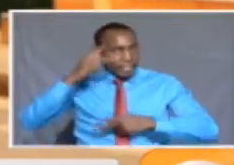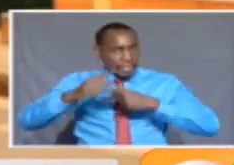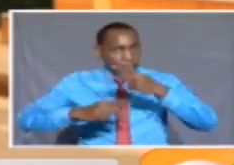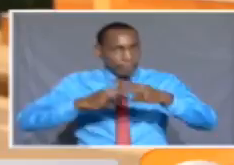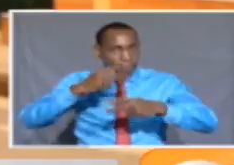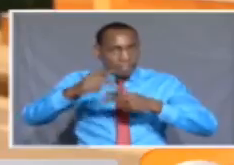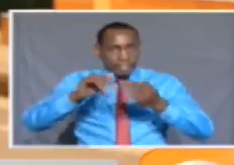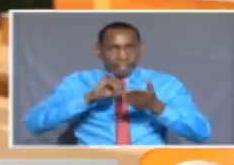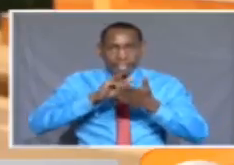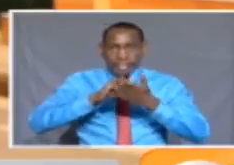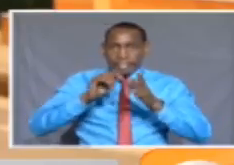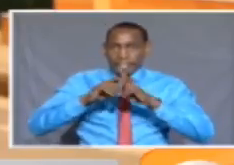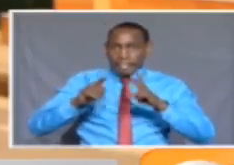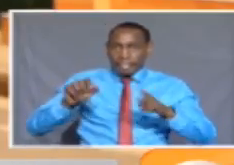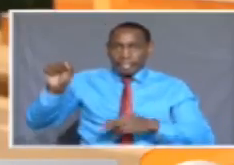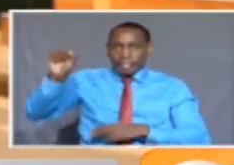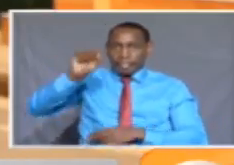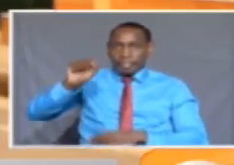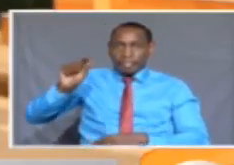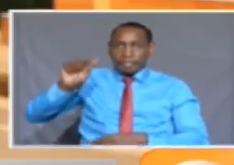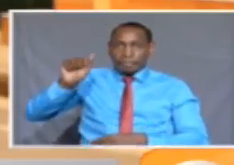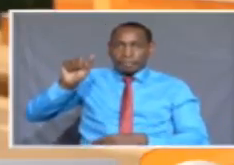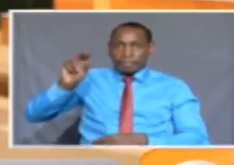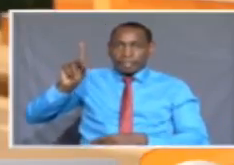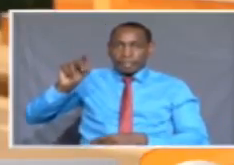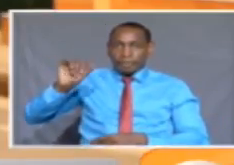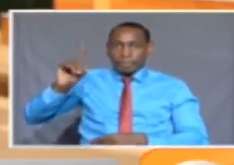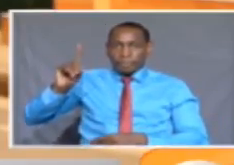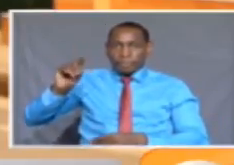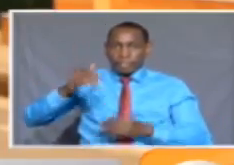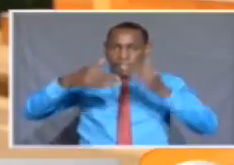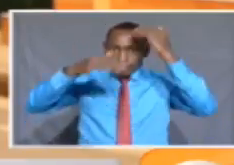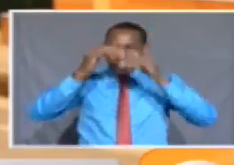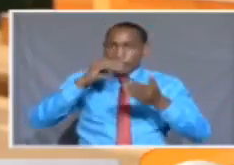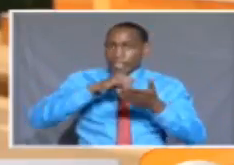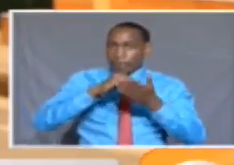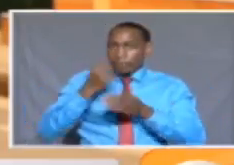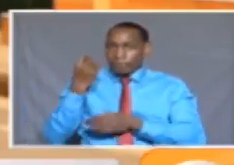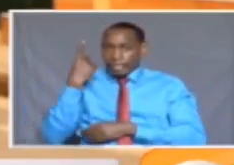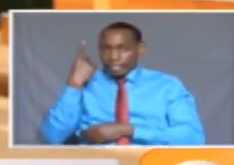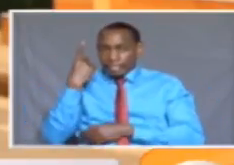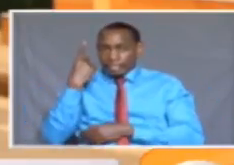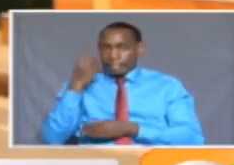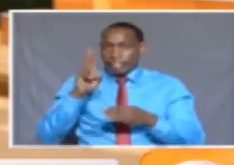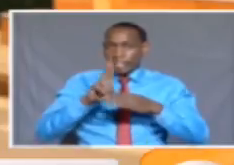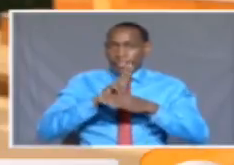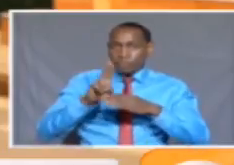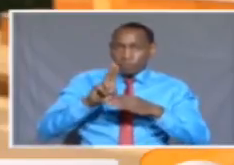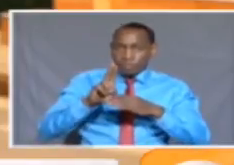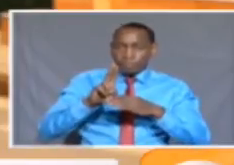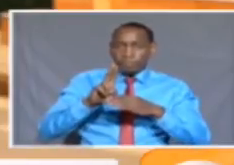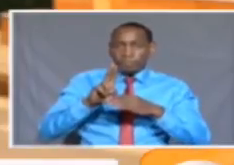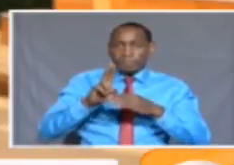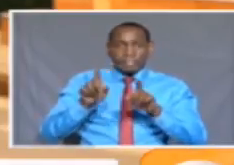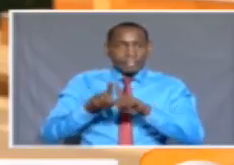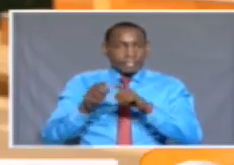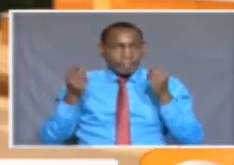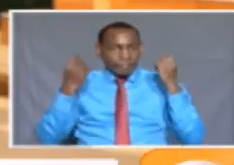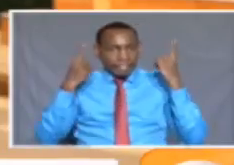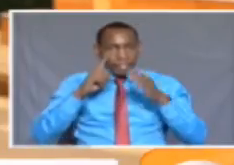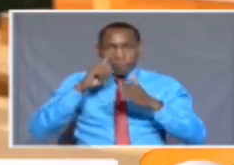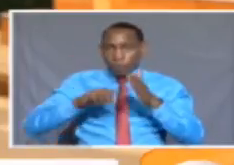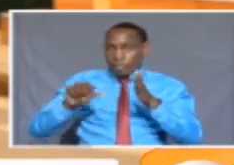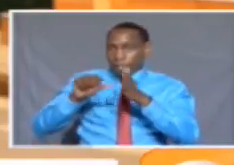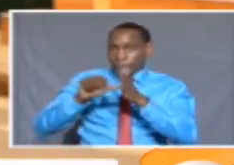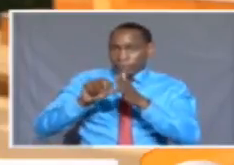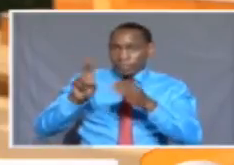actually started at Stanford University, and it involves really understanding the user at the start, understanding what the problems